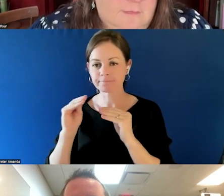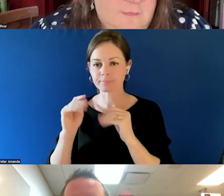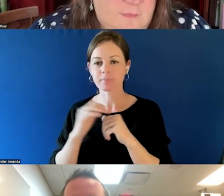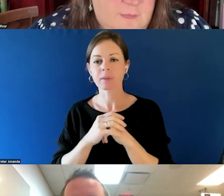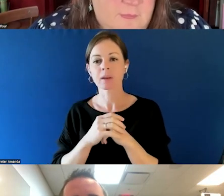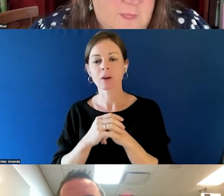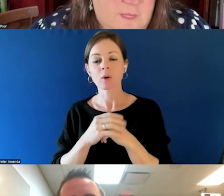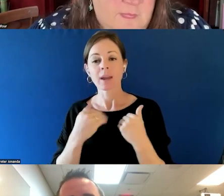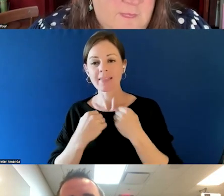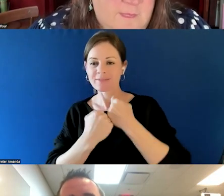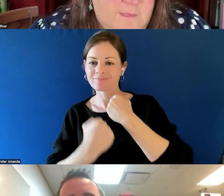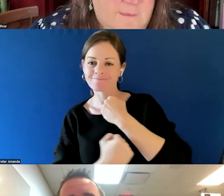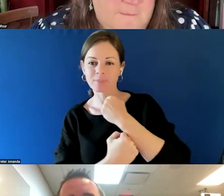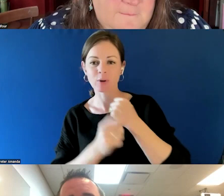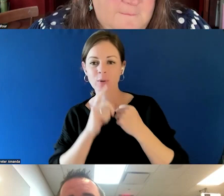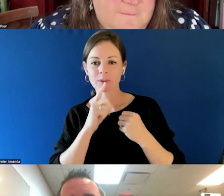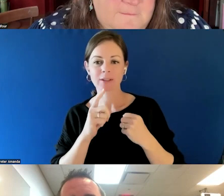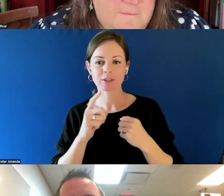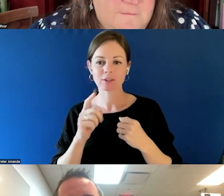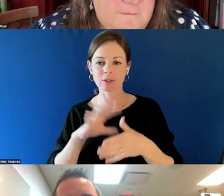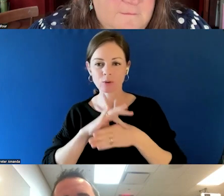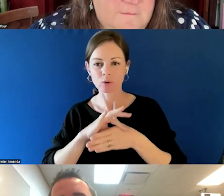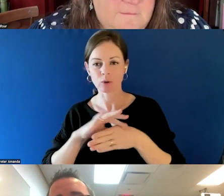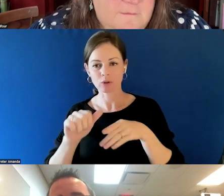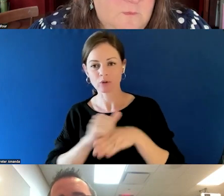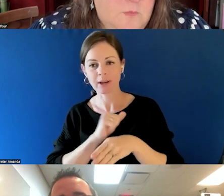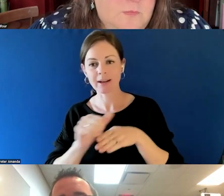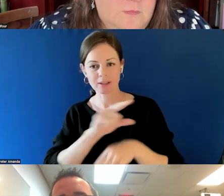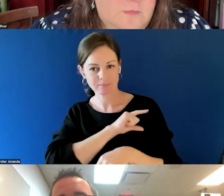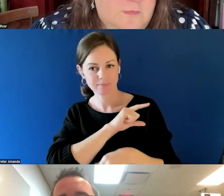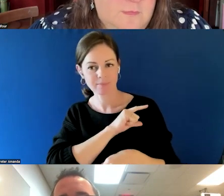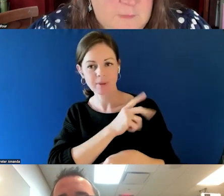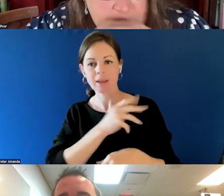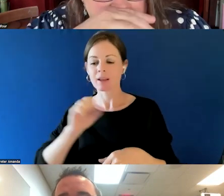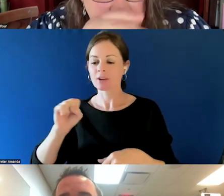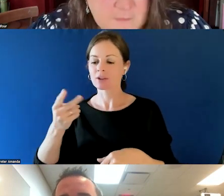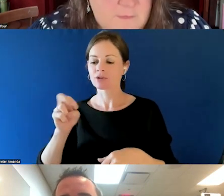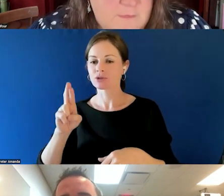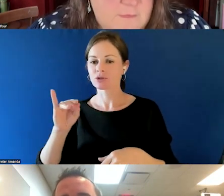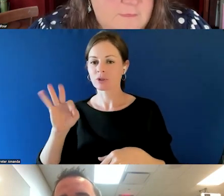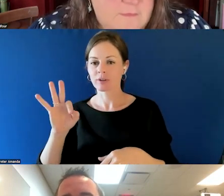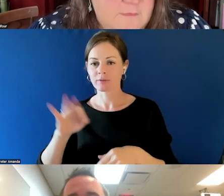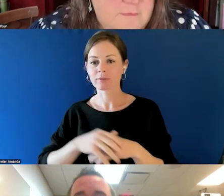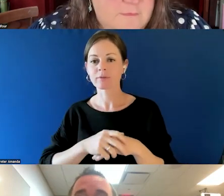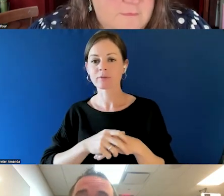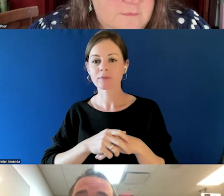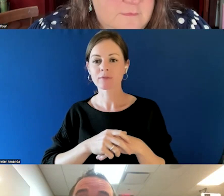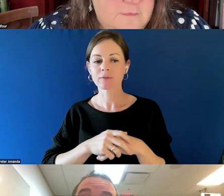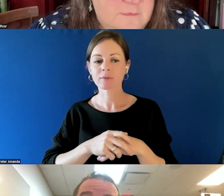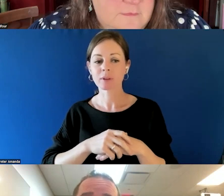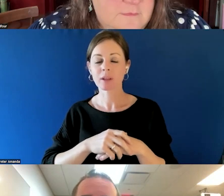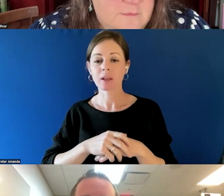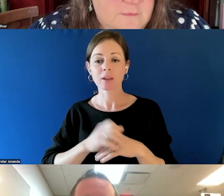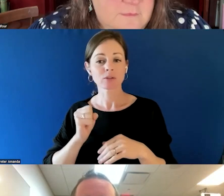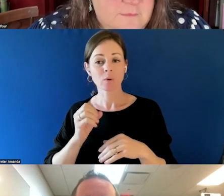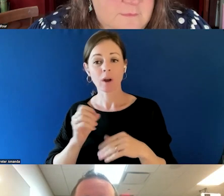this foundation of kind of culture and training at both our sheriff's department and our police department. Next slide. And then as a result of